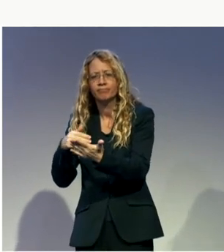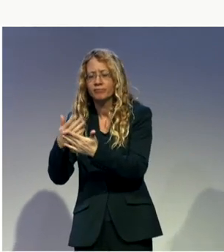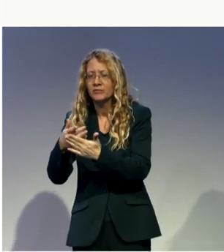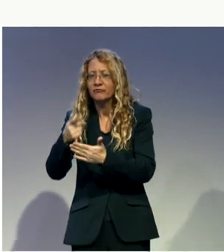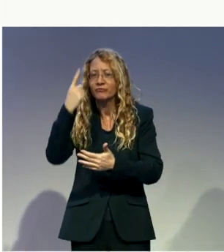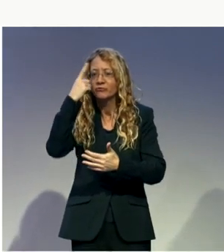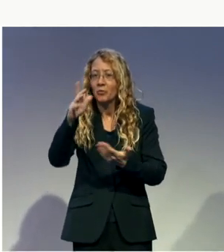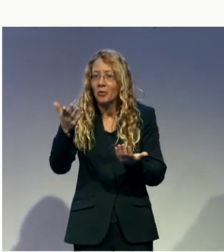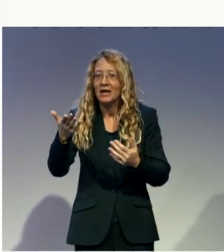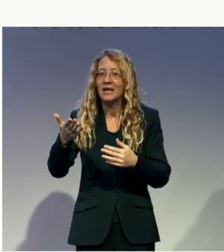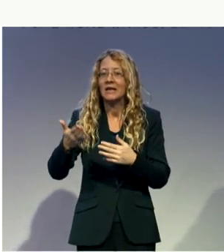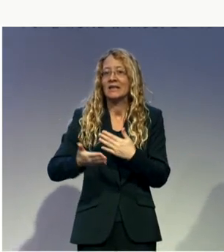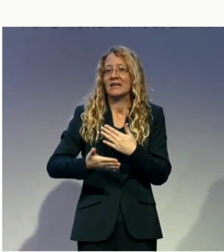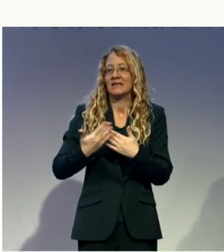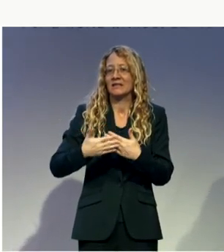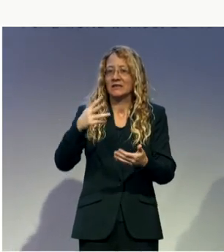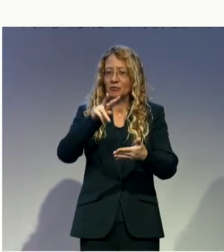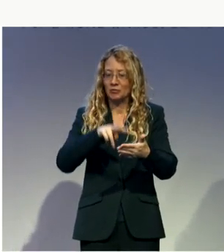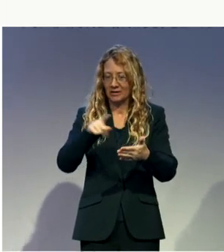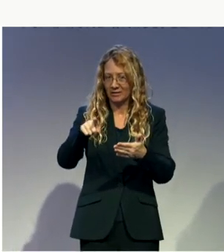best indicator to is